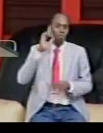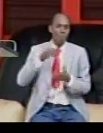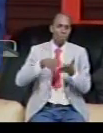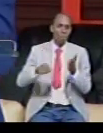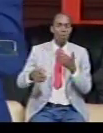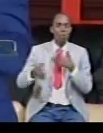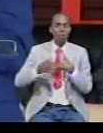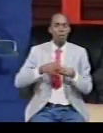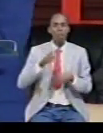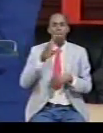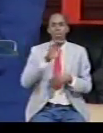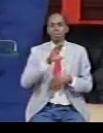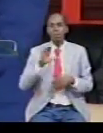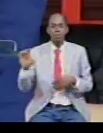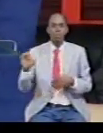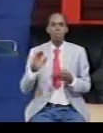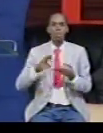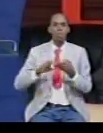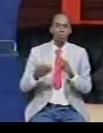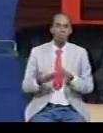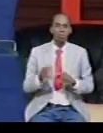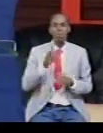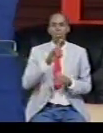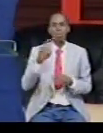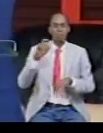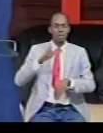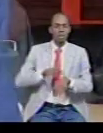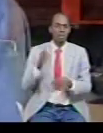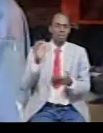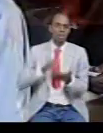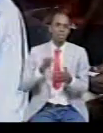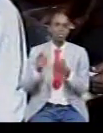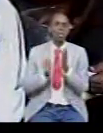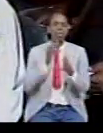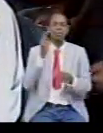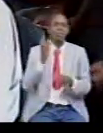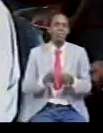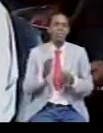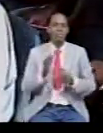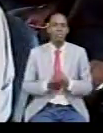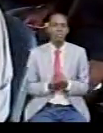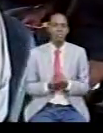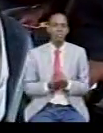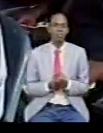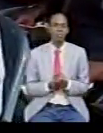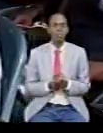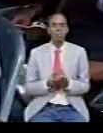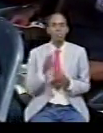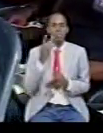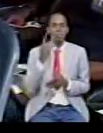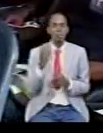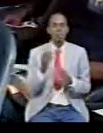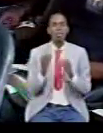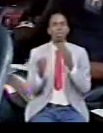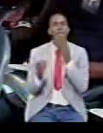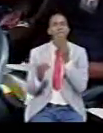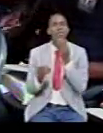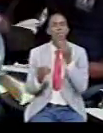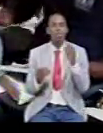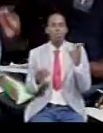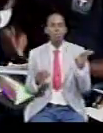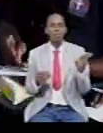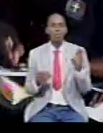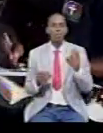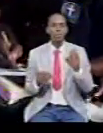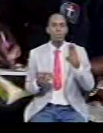hundredfold, a thousandfold, a millionfold in Jesus' name. We're looking at Hebrews chapter